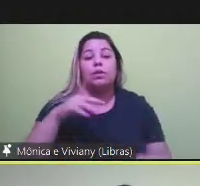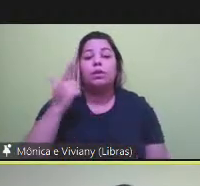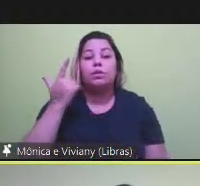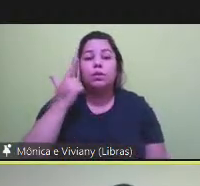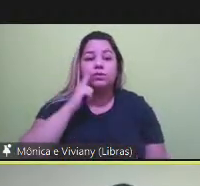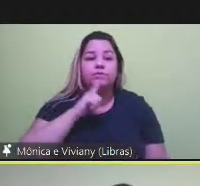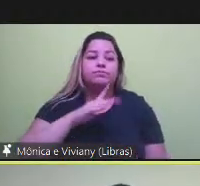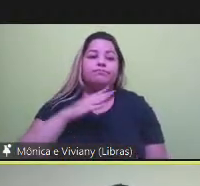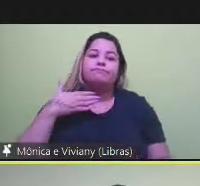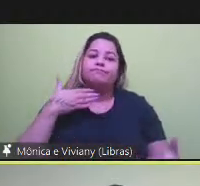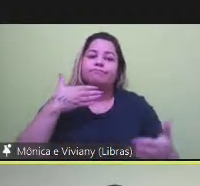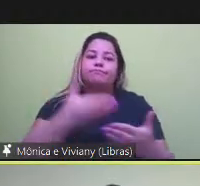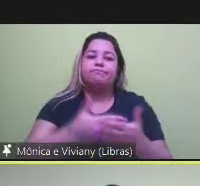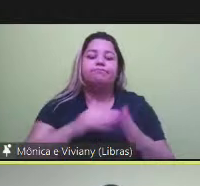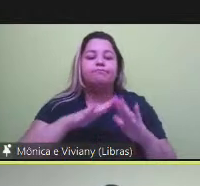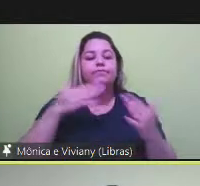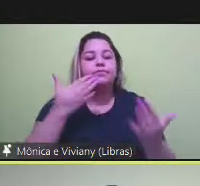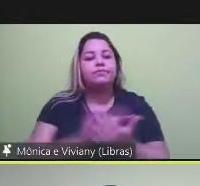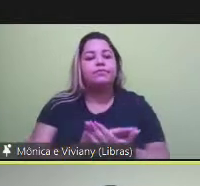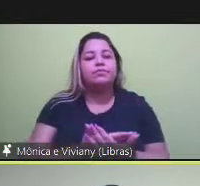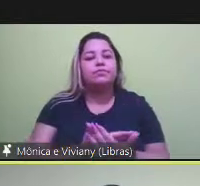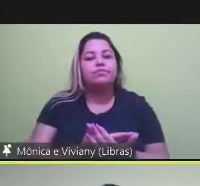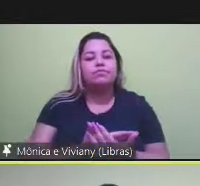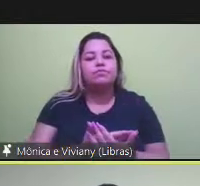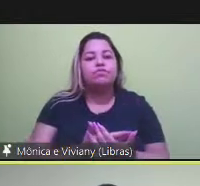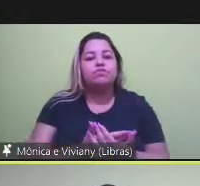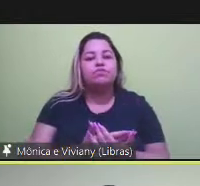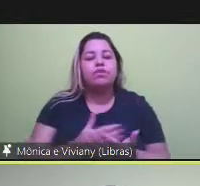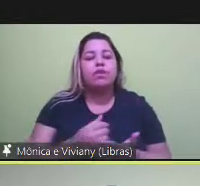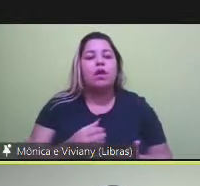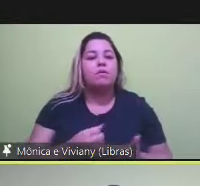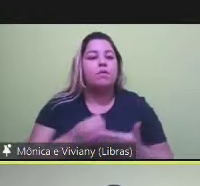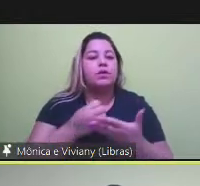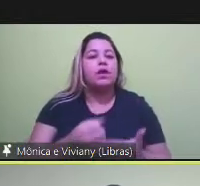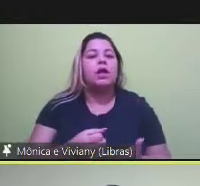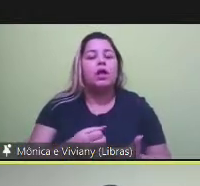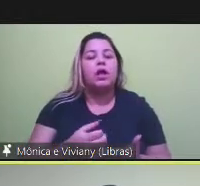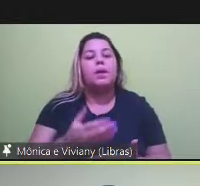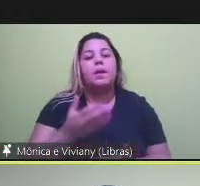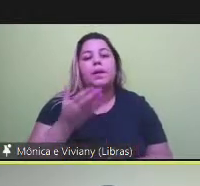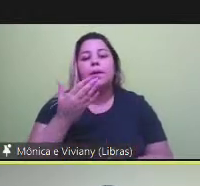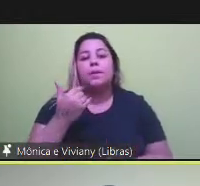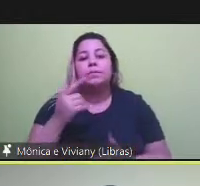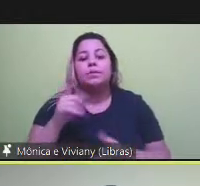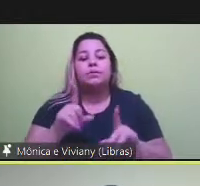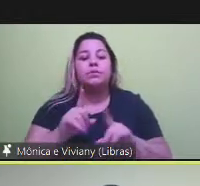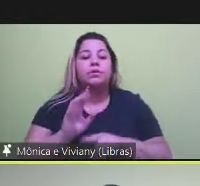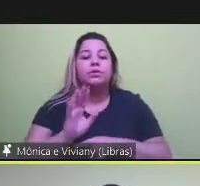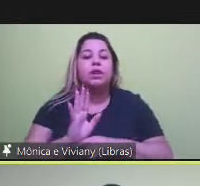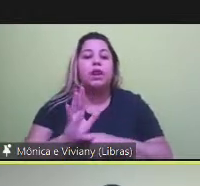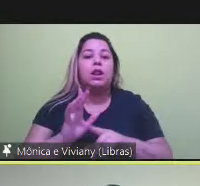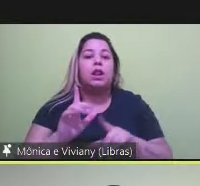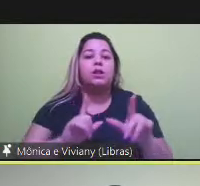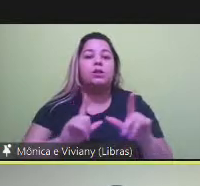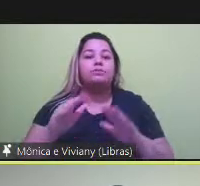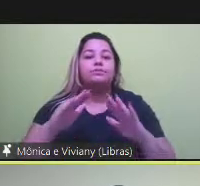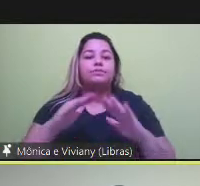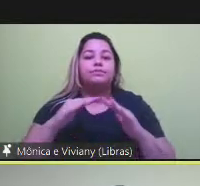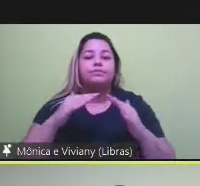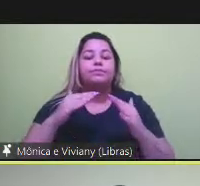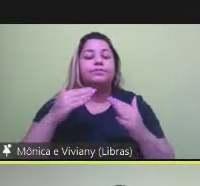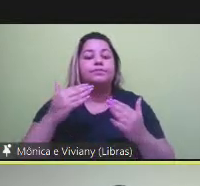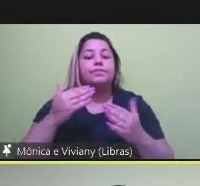were not able to advance because schools were not offering the food because they were in a virtual mode, but we